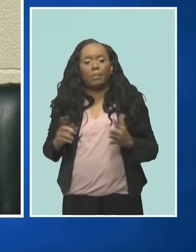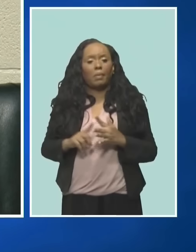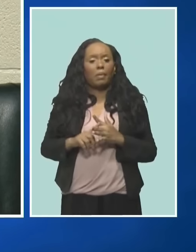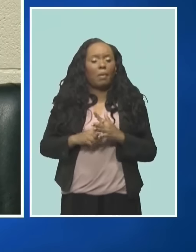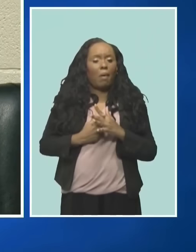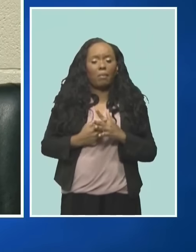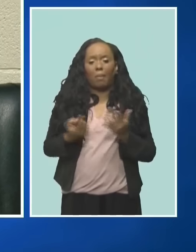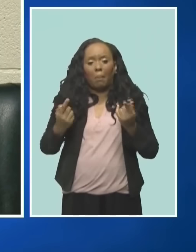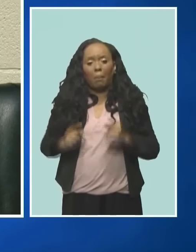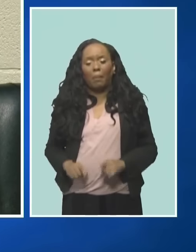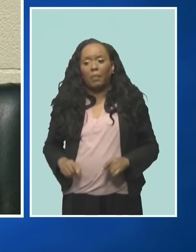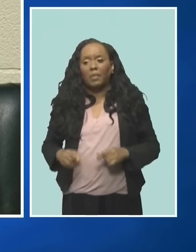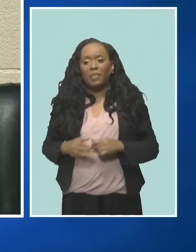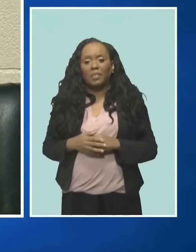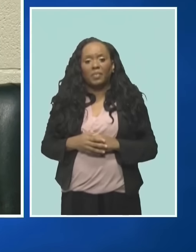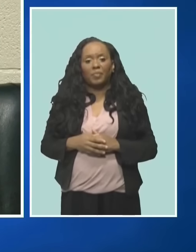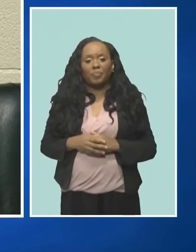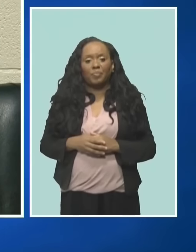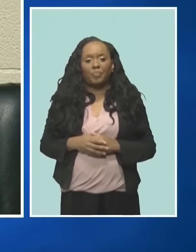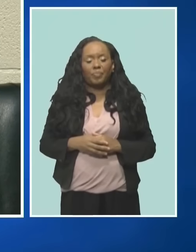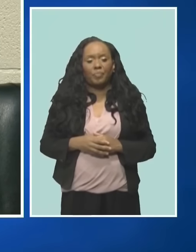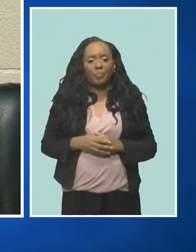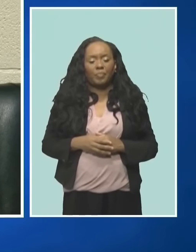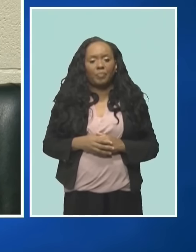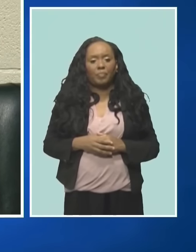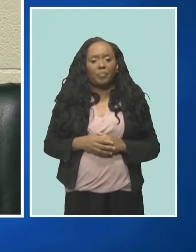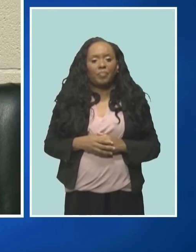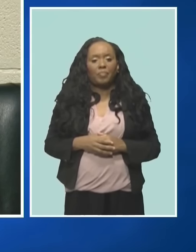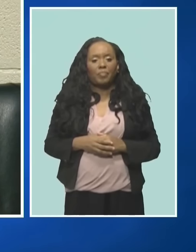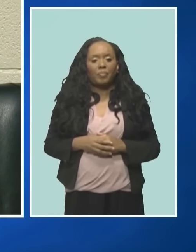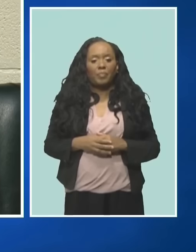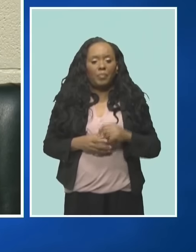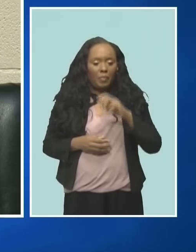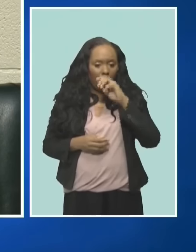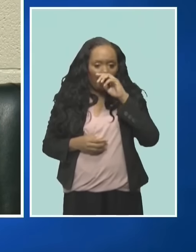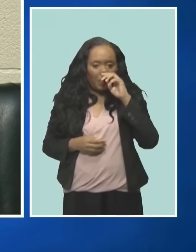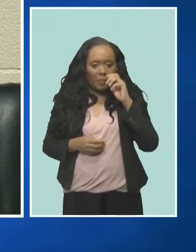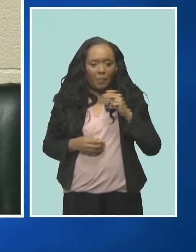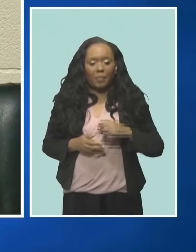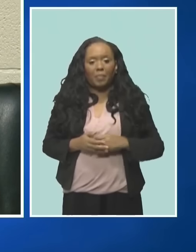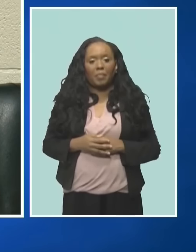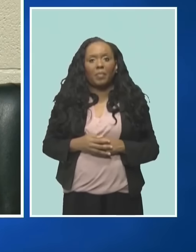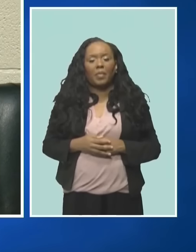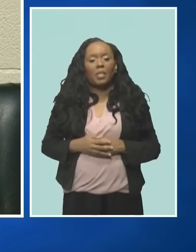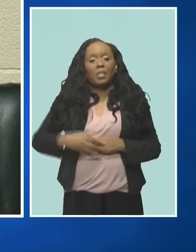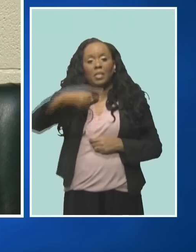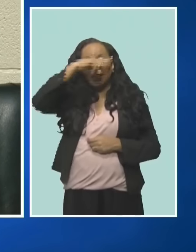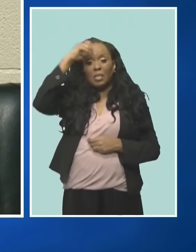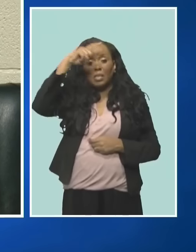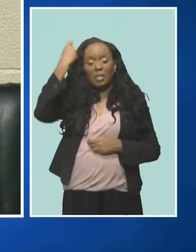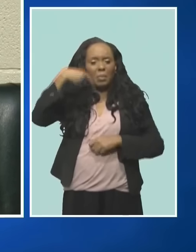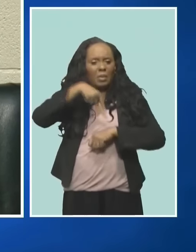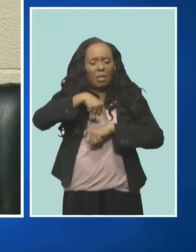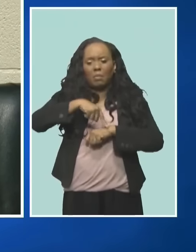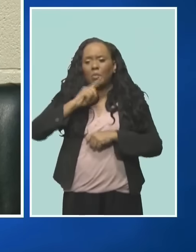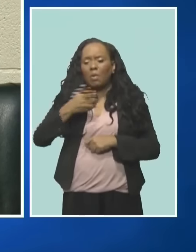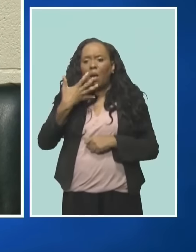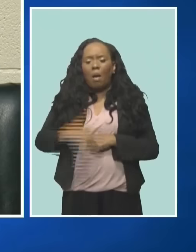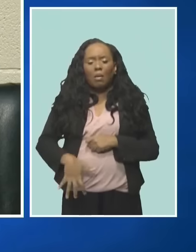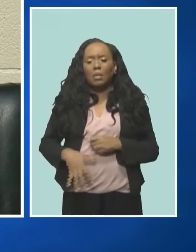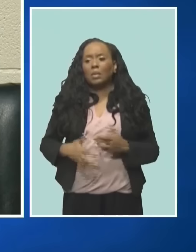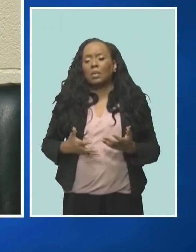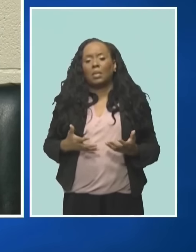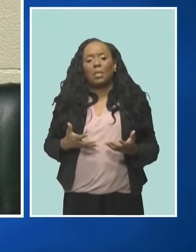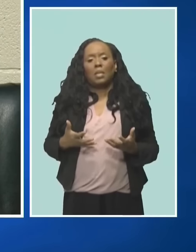I think a lot of the challenge that the industry faces, particularly in the summer months, originates